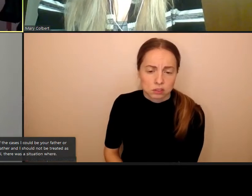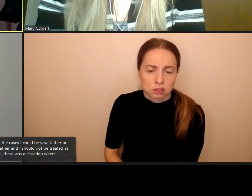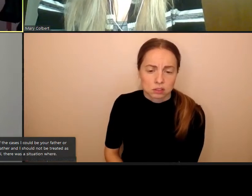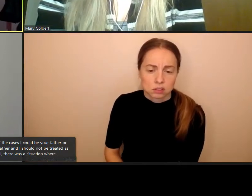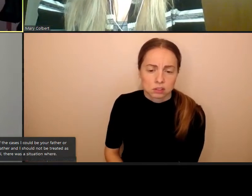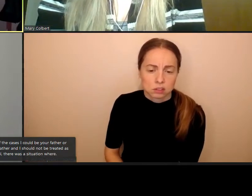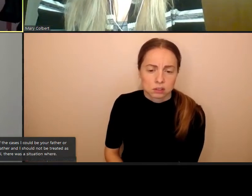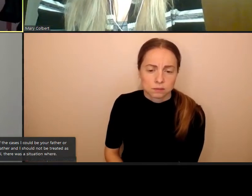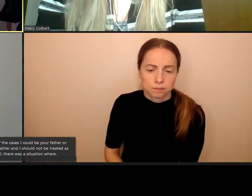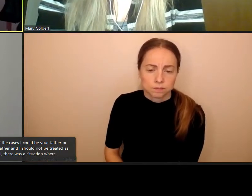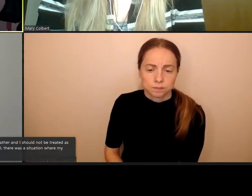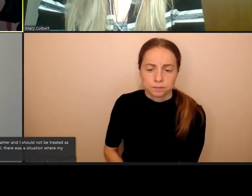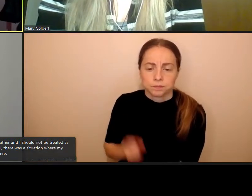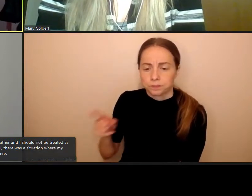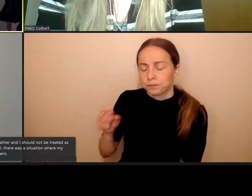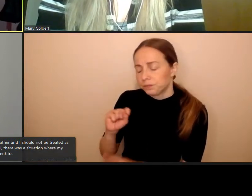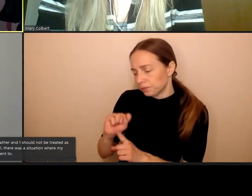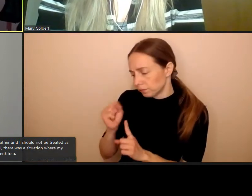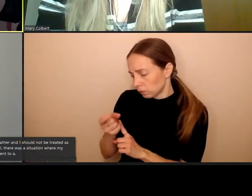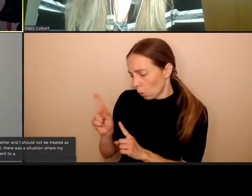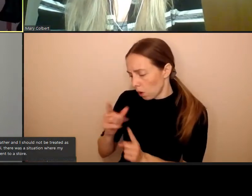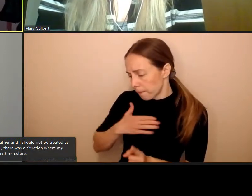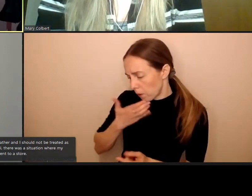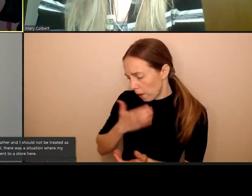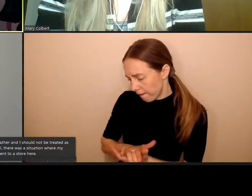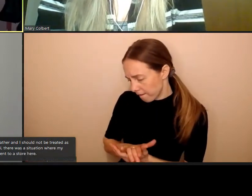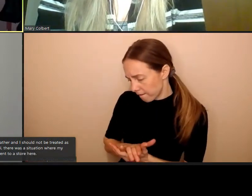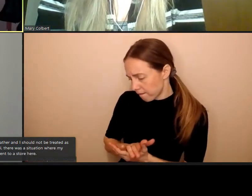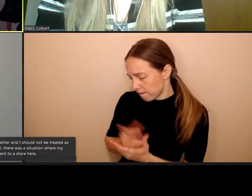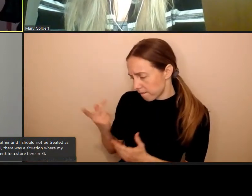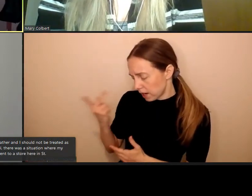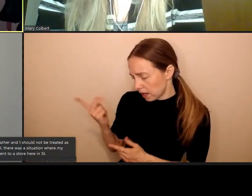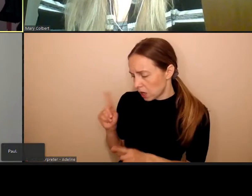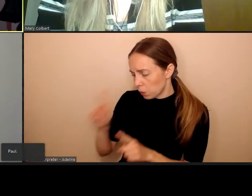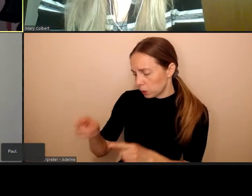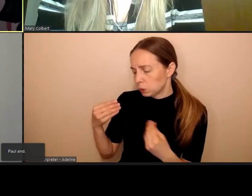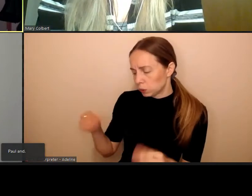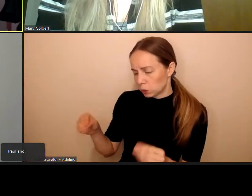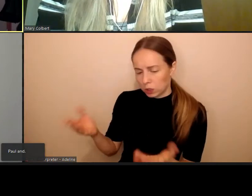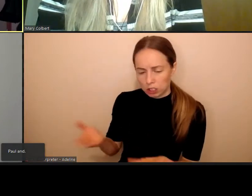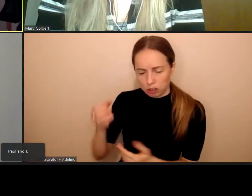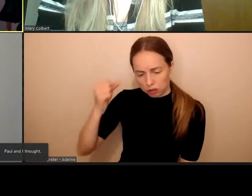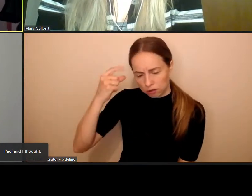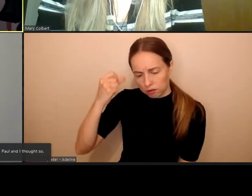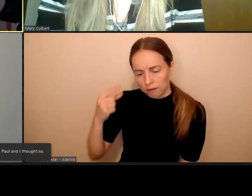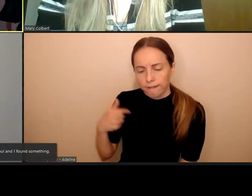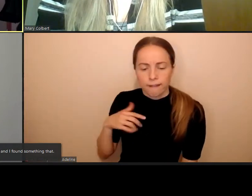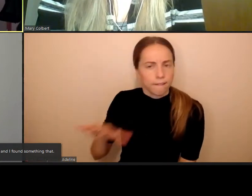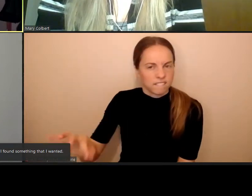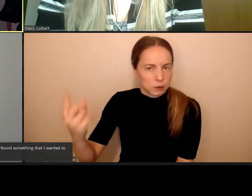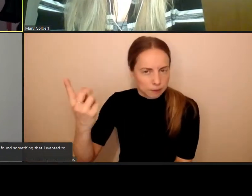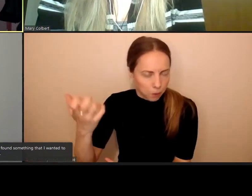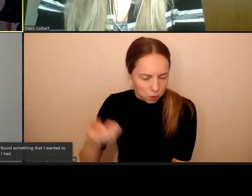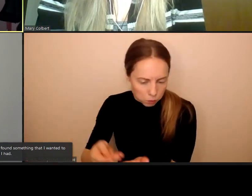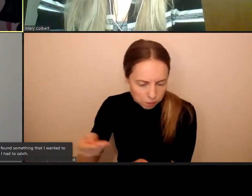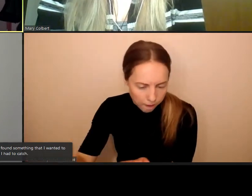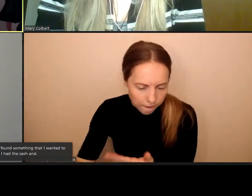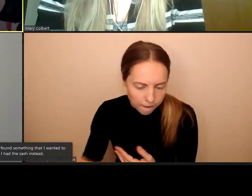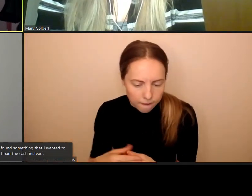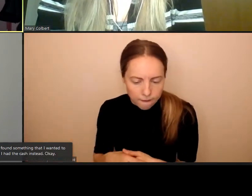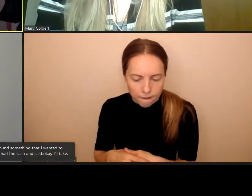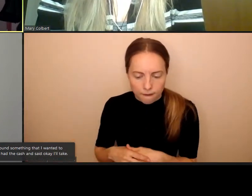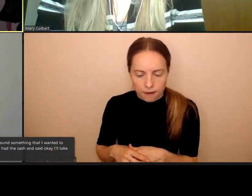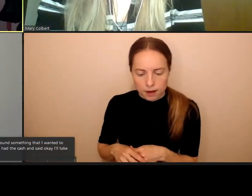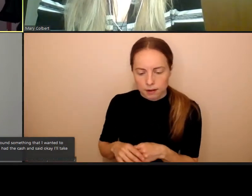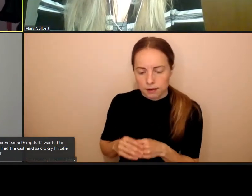where my wife and I went to a store here in St. Paul, and I found something and I wanted to buy it, and I had the cash, and I said, okay, I'll